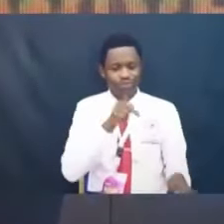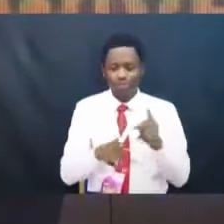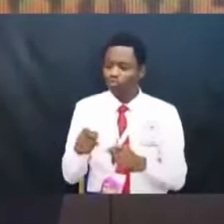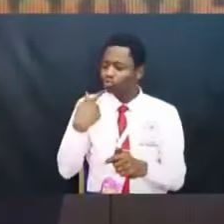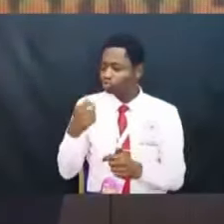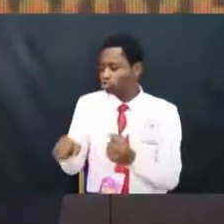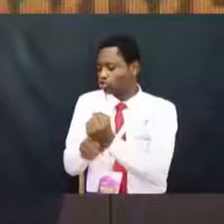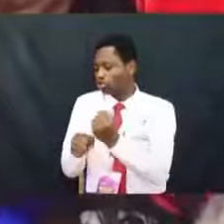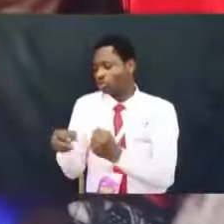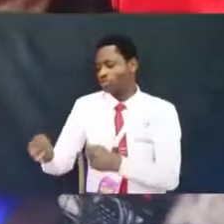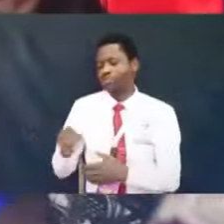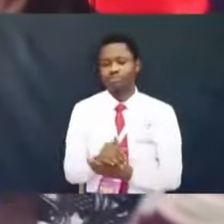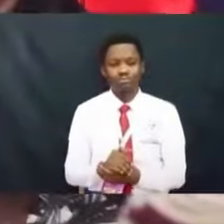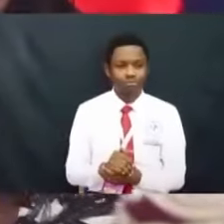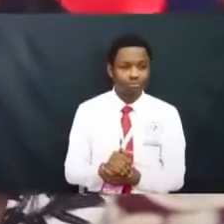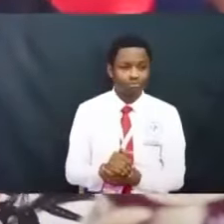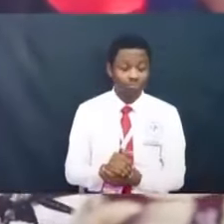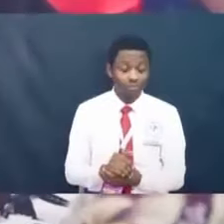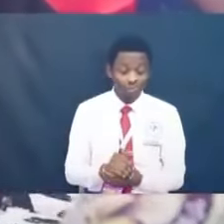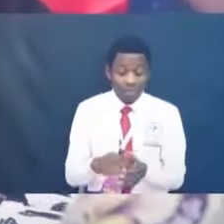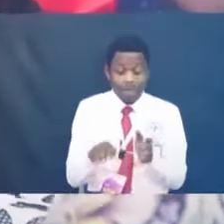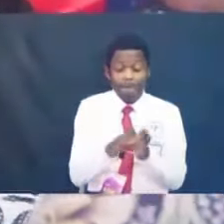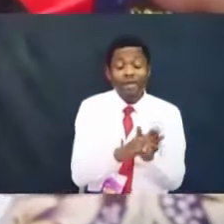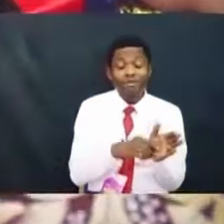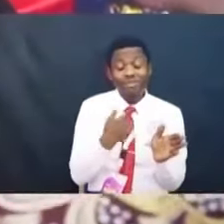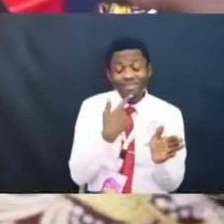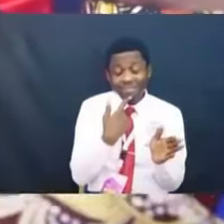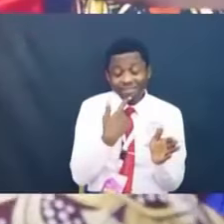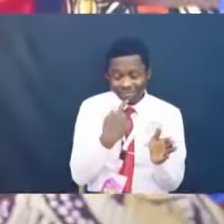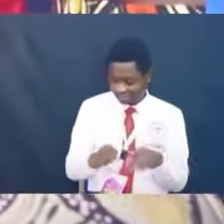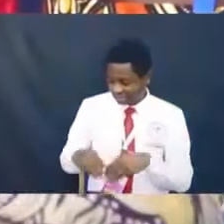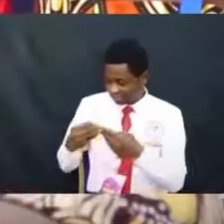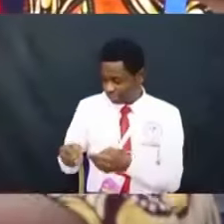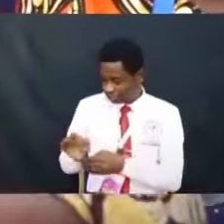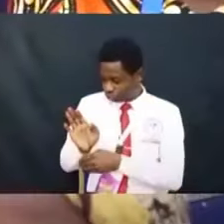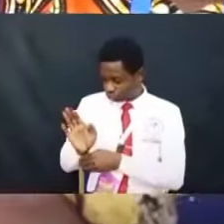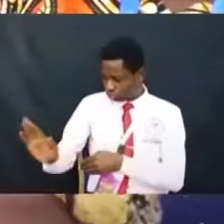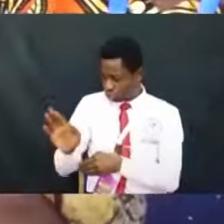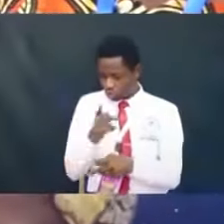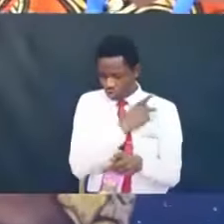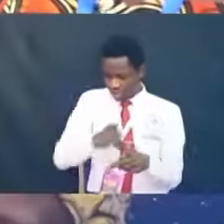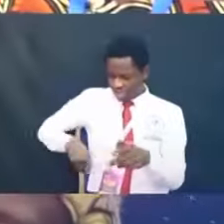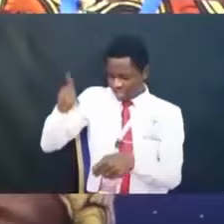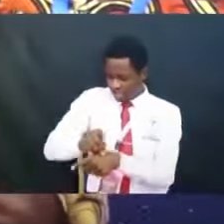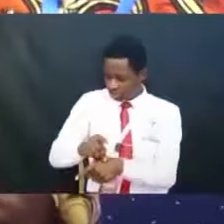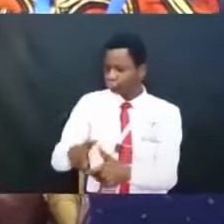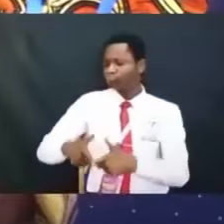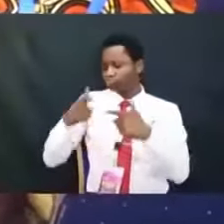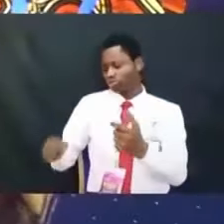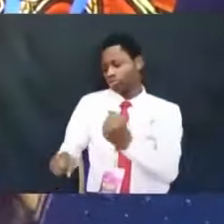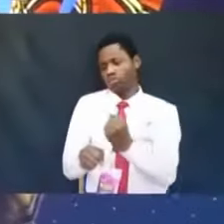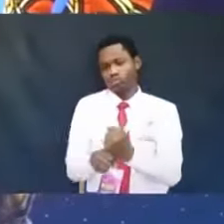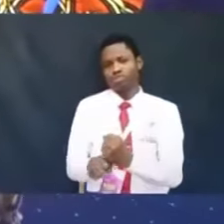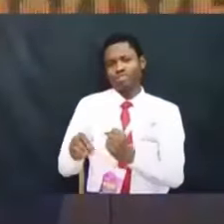In fact, the Bible says they gave his kingdom great support. They